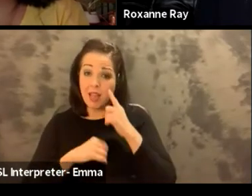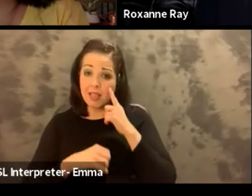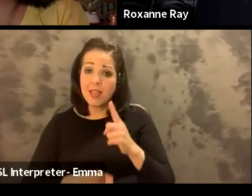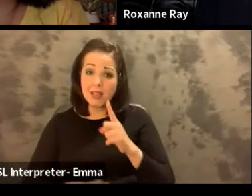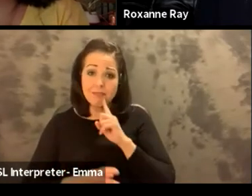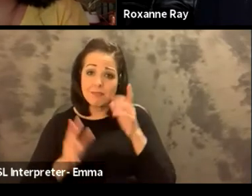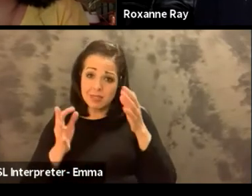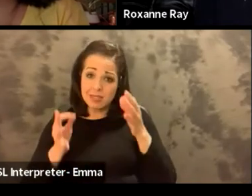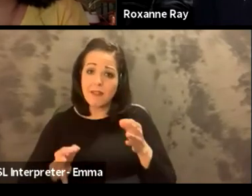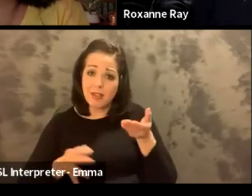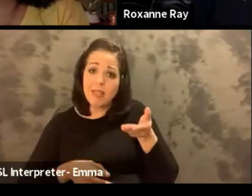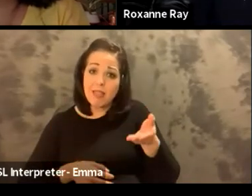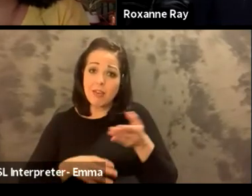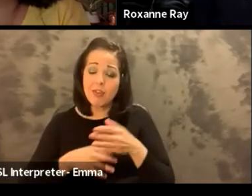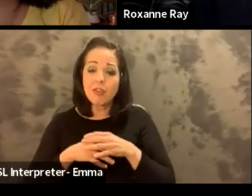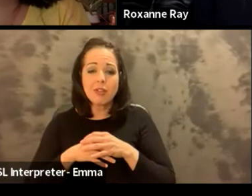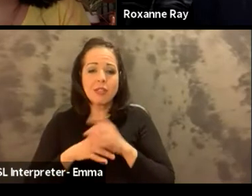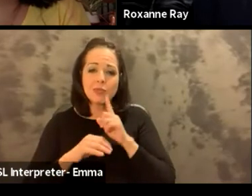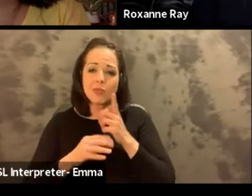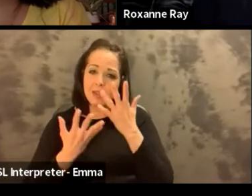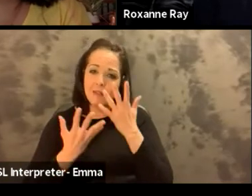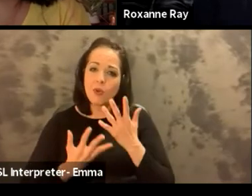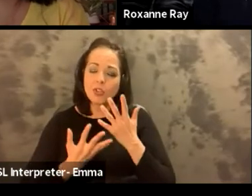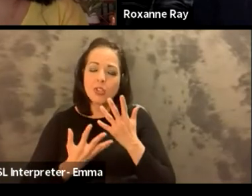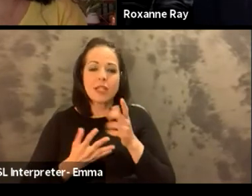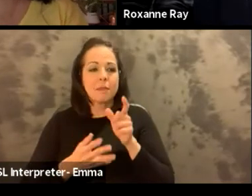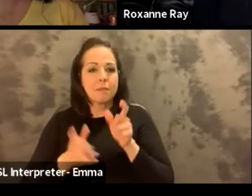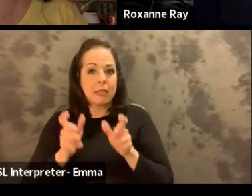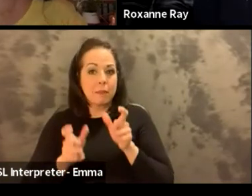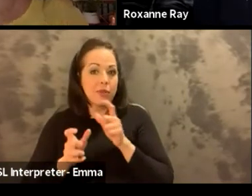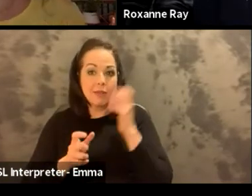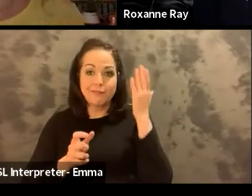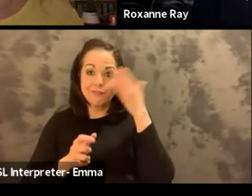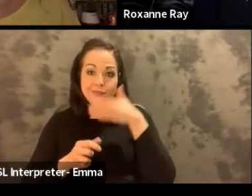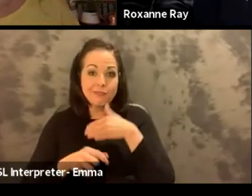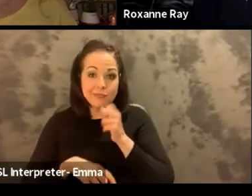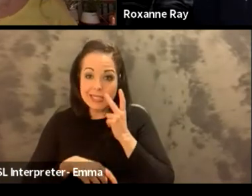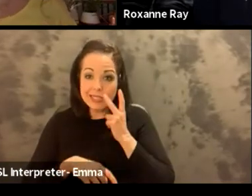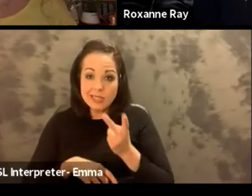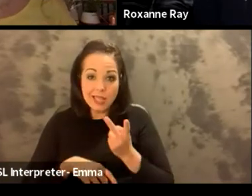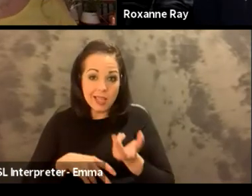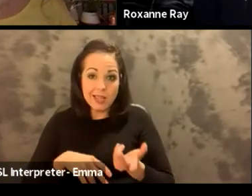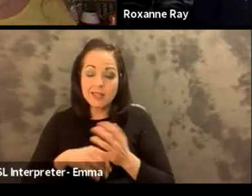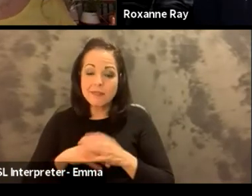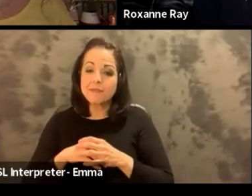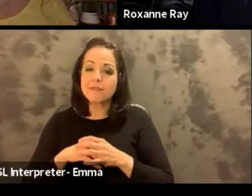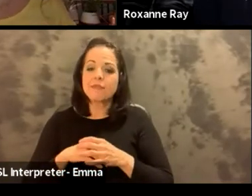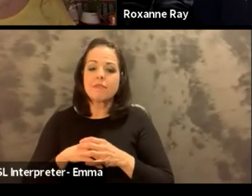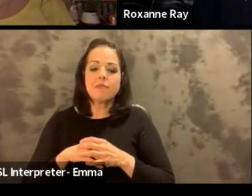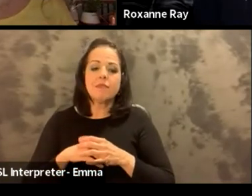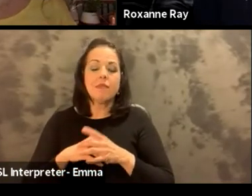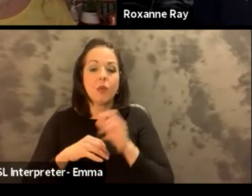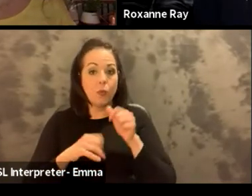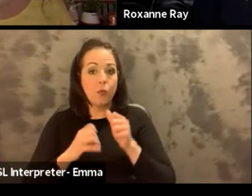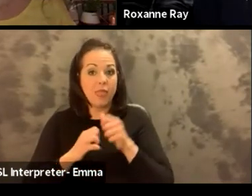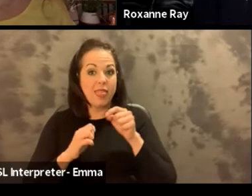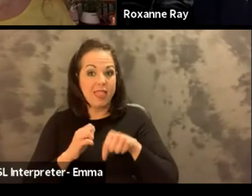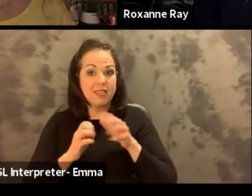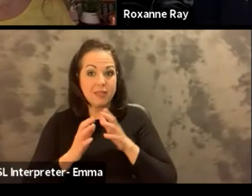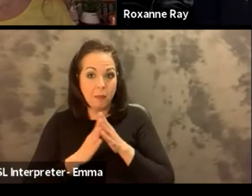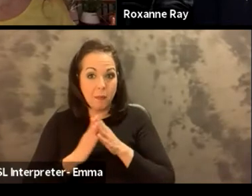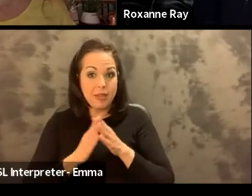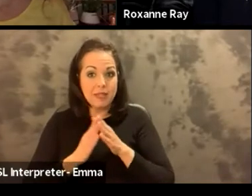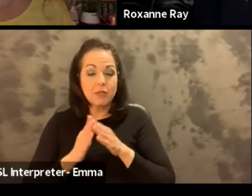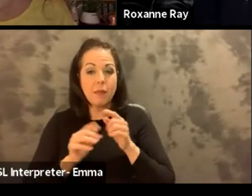is. And it's so unfortunate that people are not seeing that. But I think with this momentum that we have going back